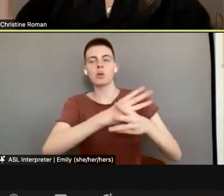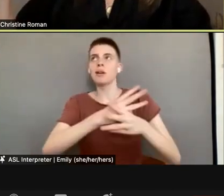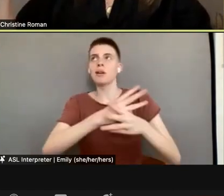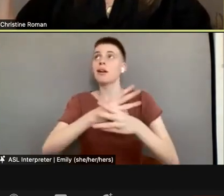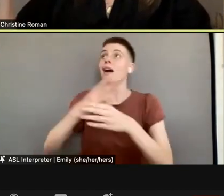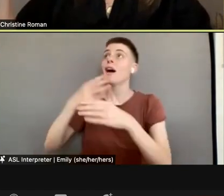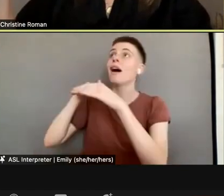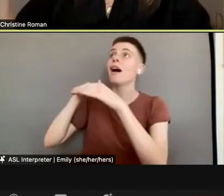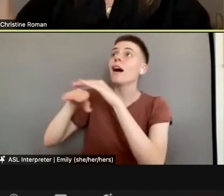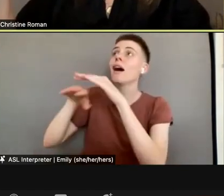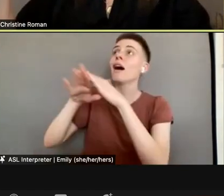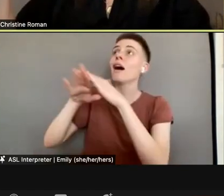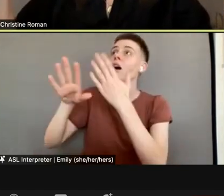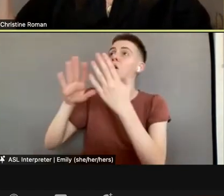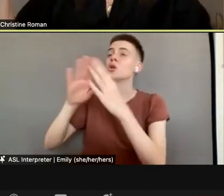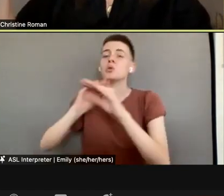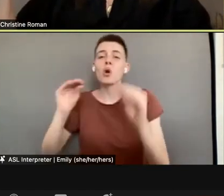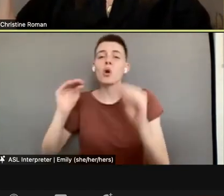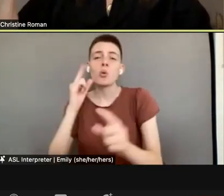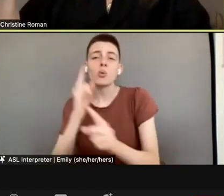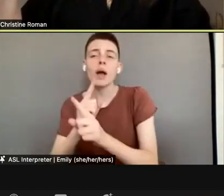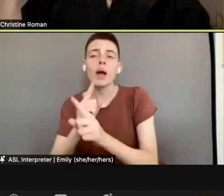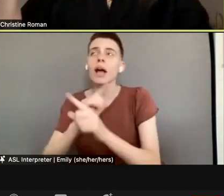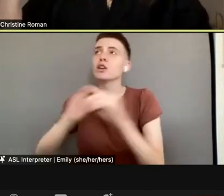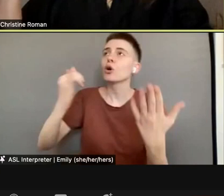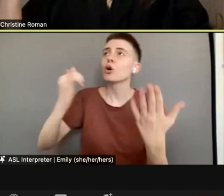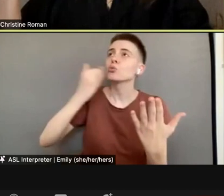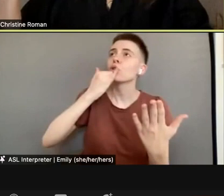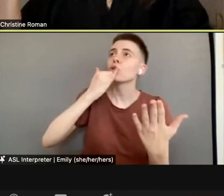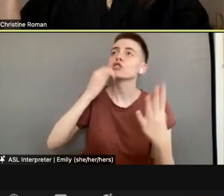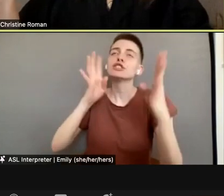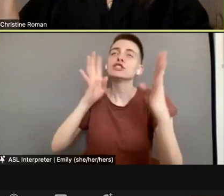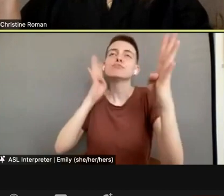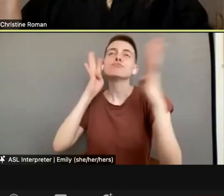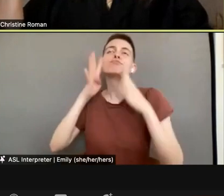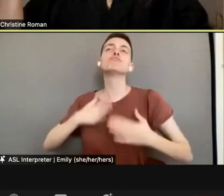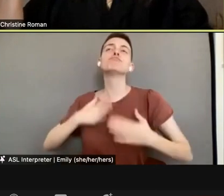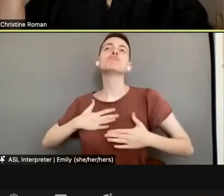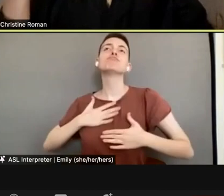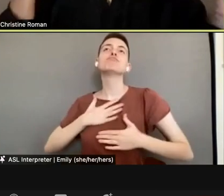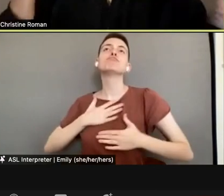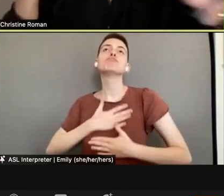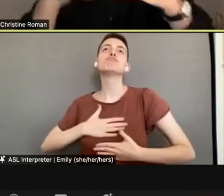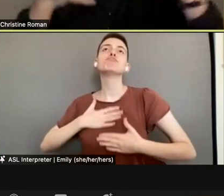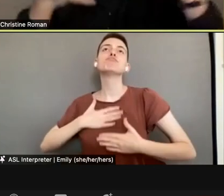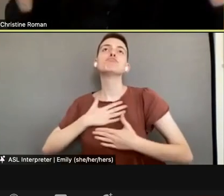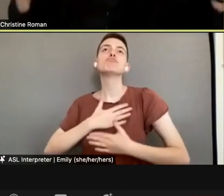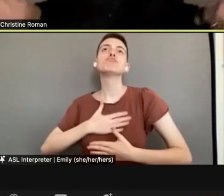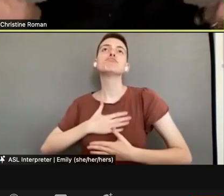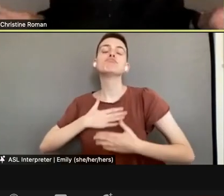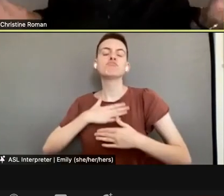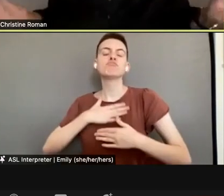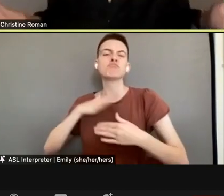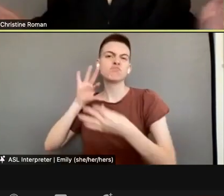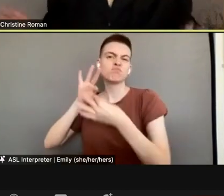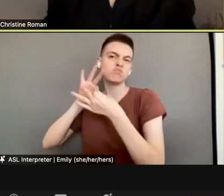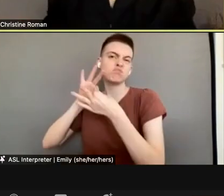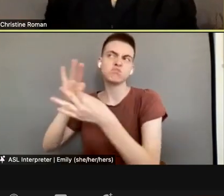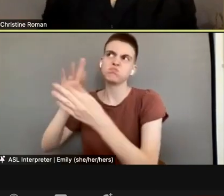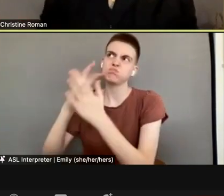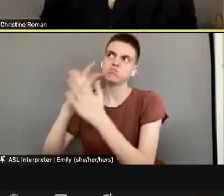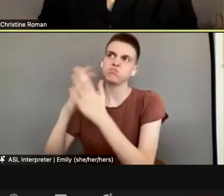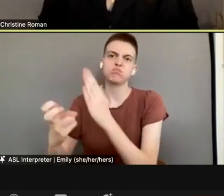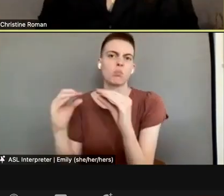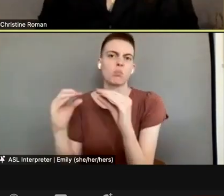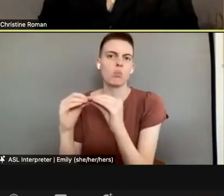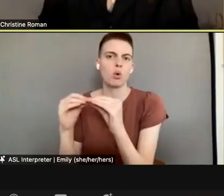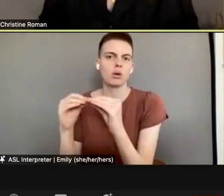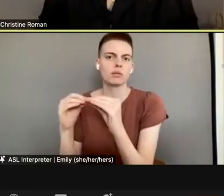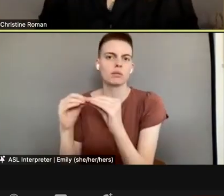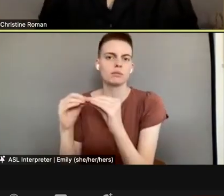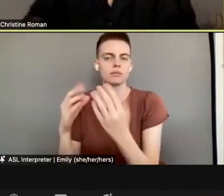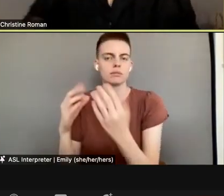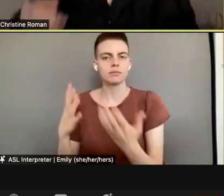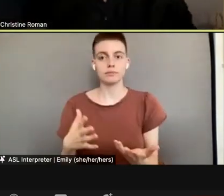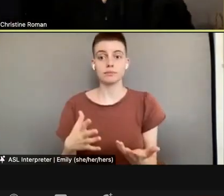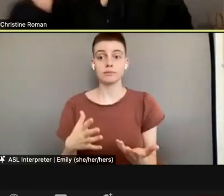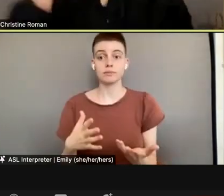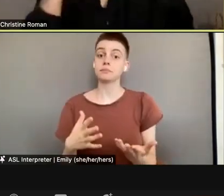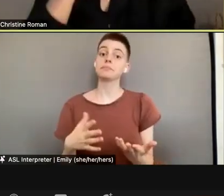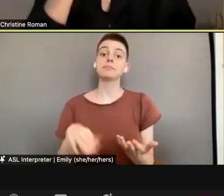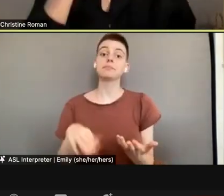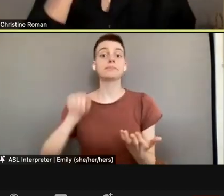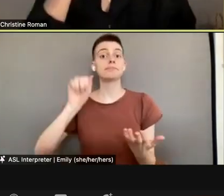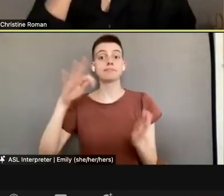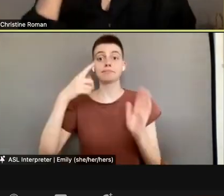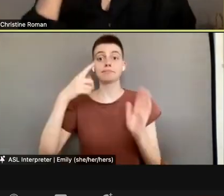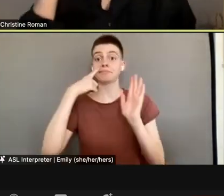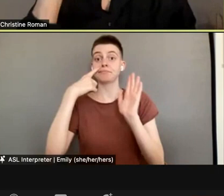wrong, right? So I can tell you, if I look around this room that I'm in right now, if I were to look at